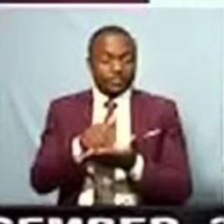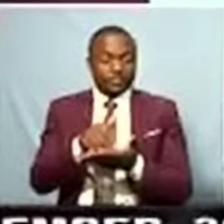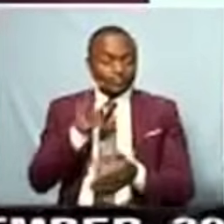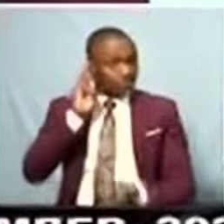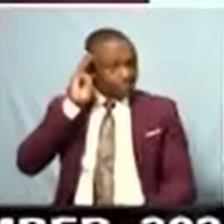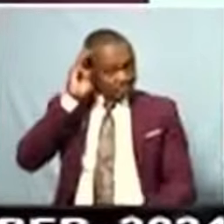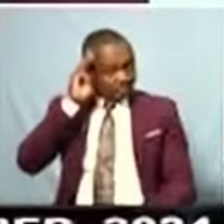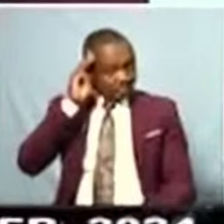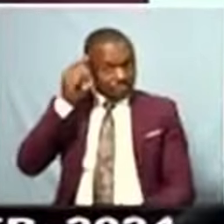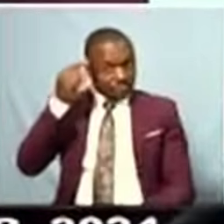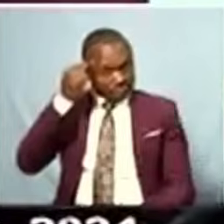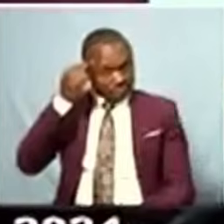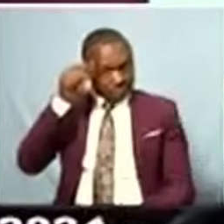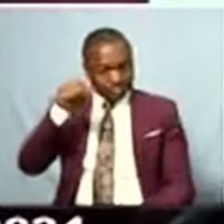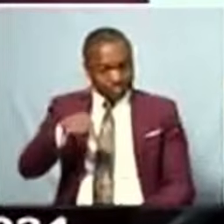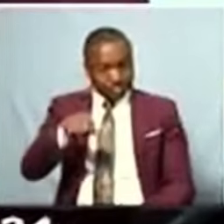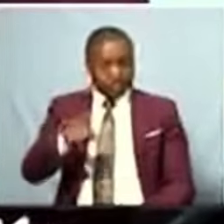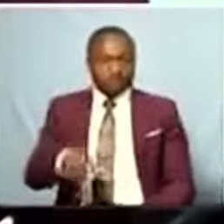ministry headquarters.